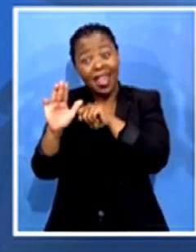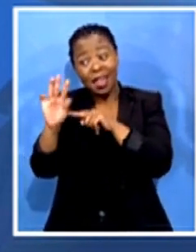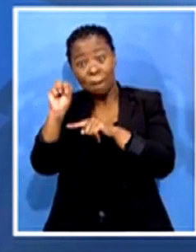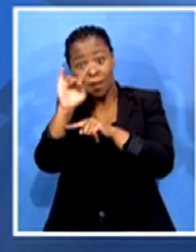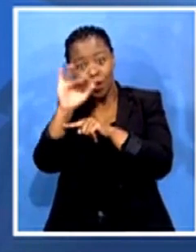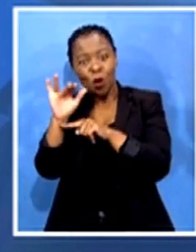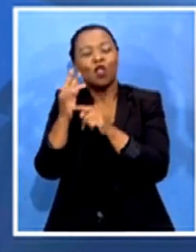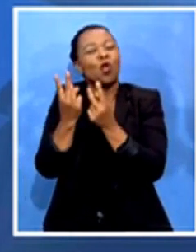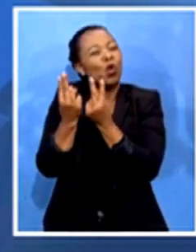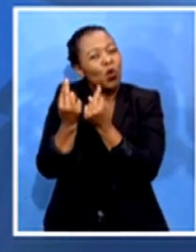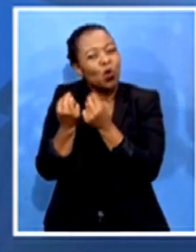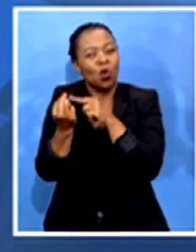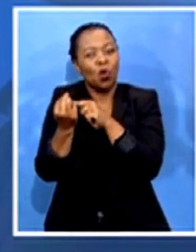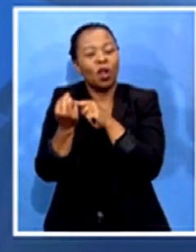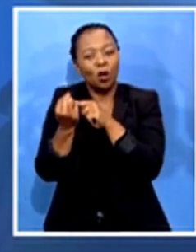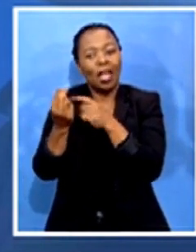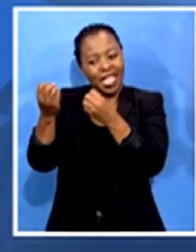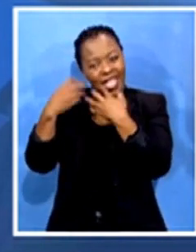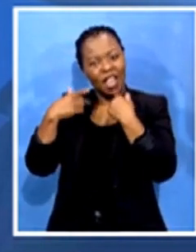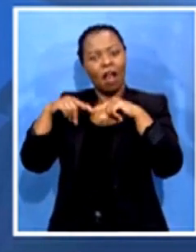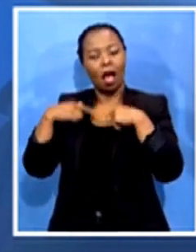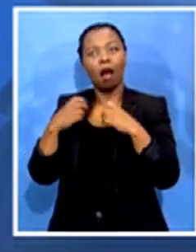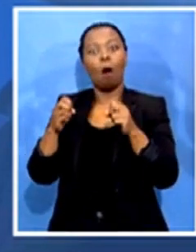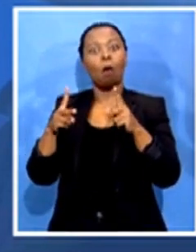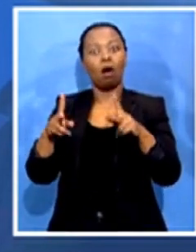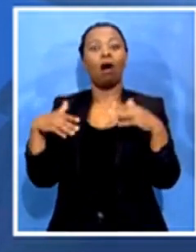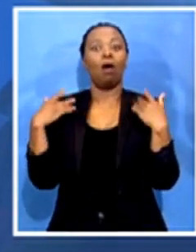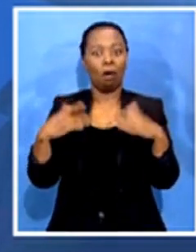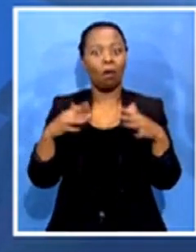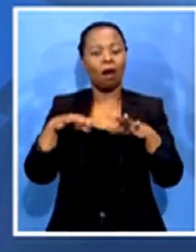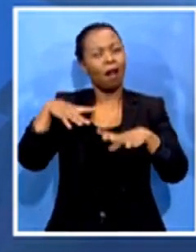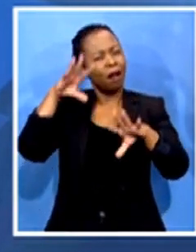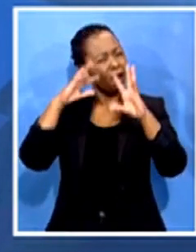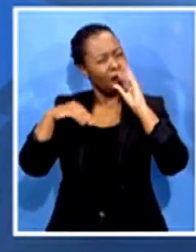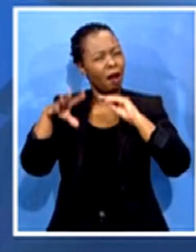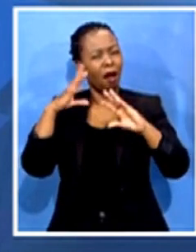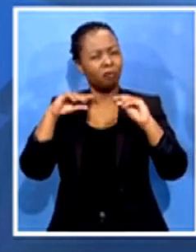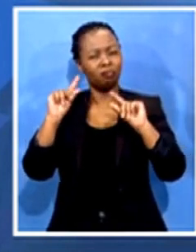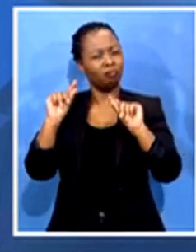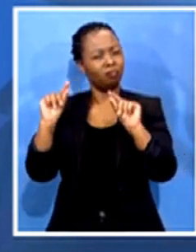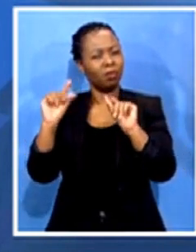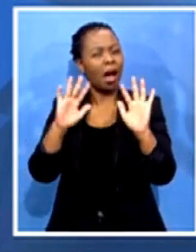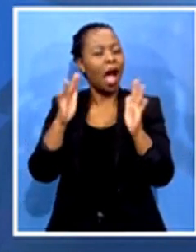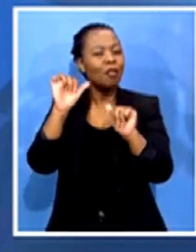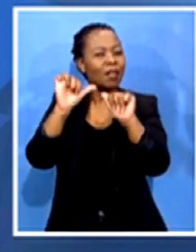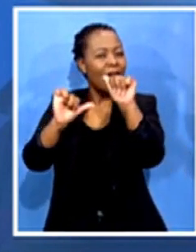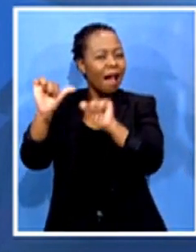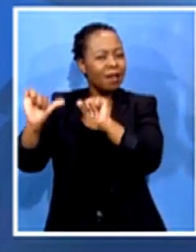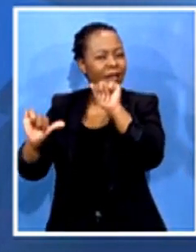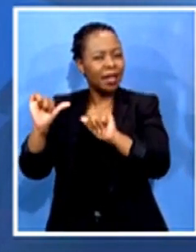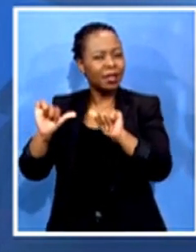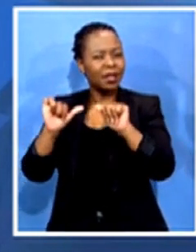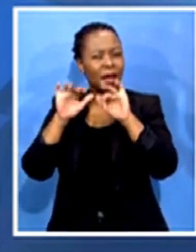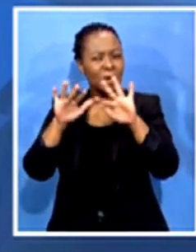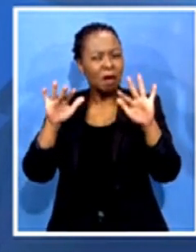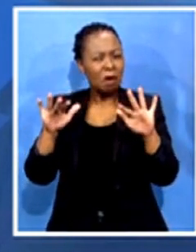to actually learn on how to actually assess as to whether people are not double dipping in terms of benefits that they are